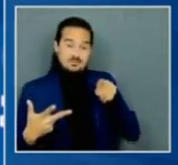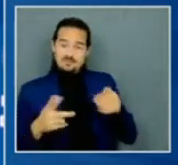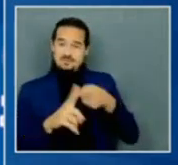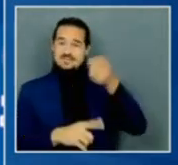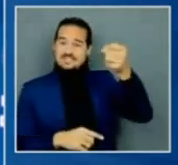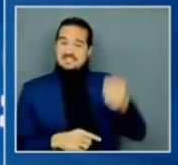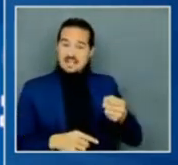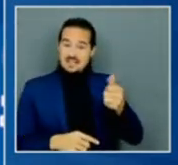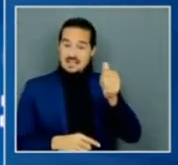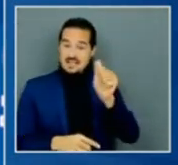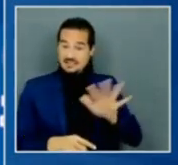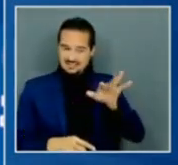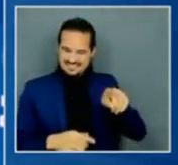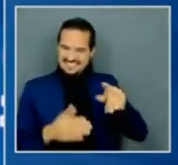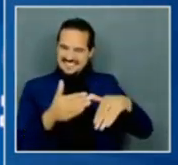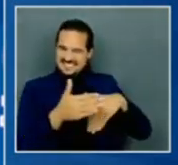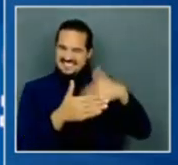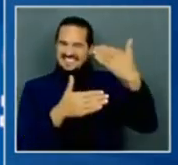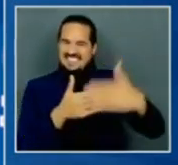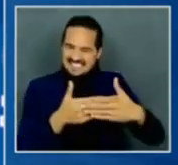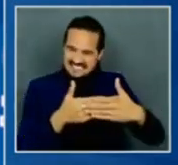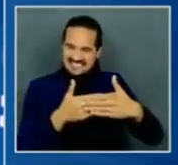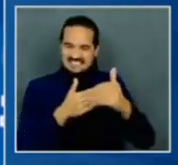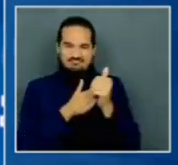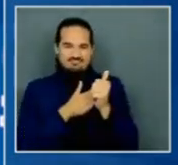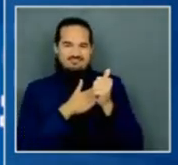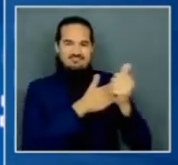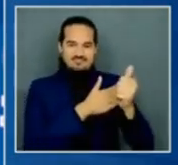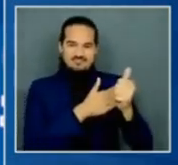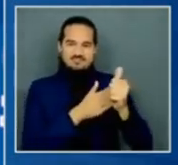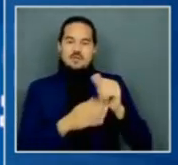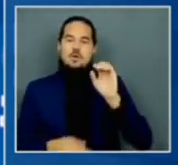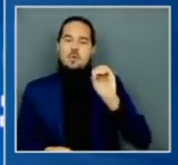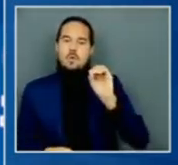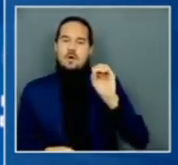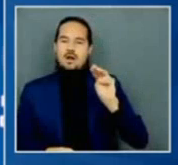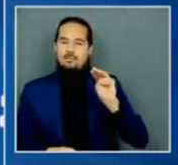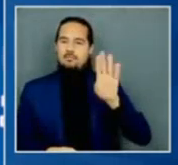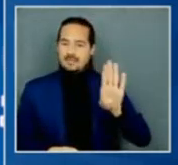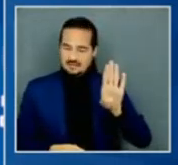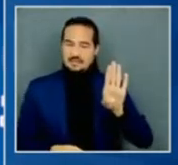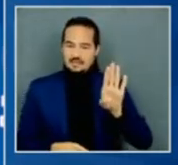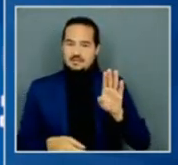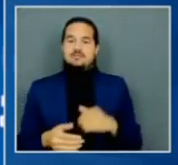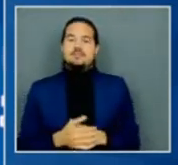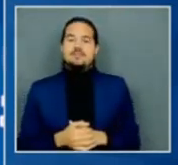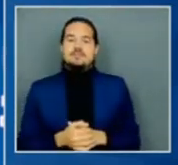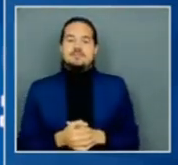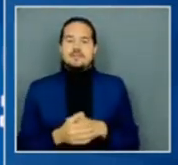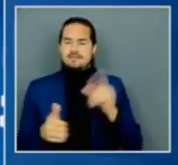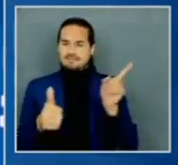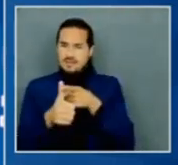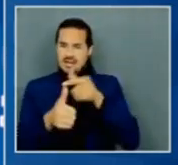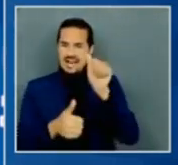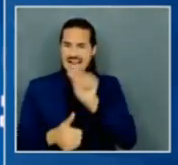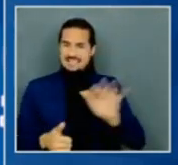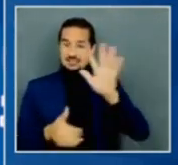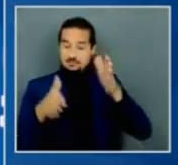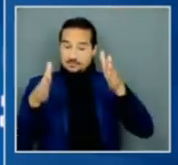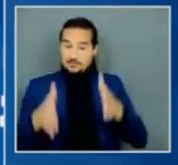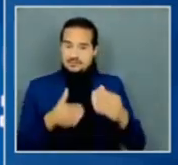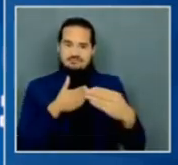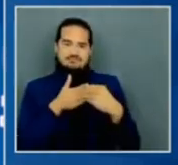The first woman, of South Asian American descent to lead OMB. The first woman and Asian American to lead